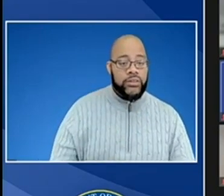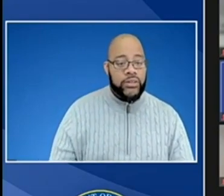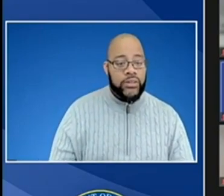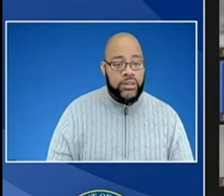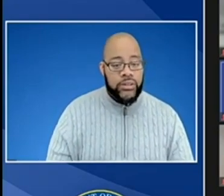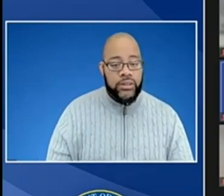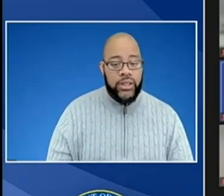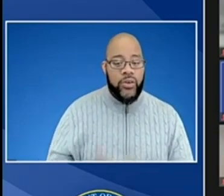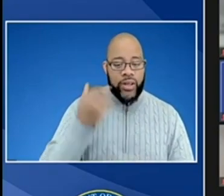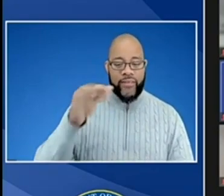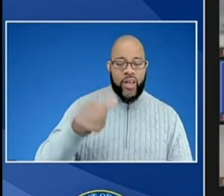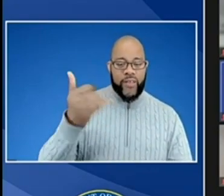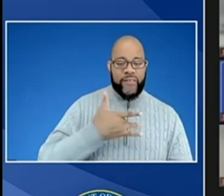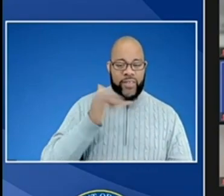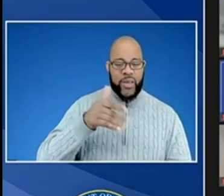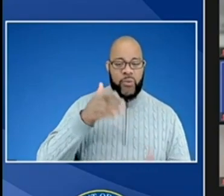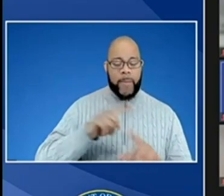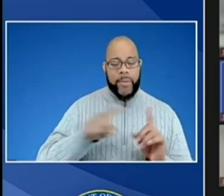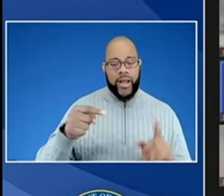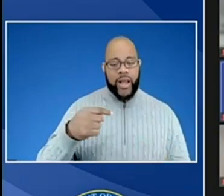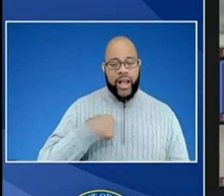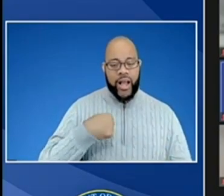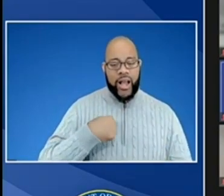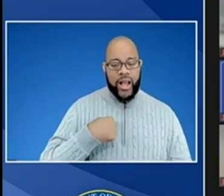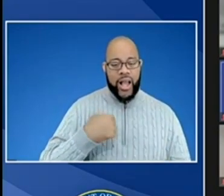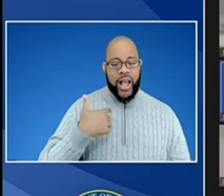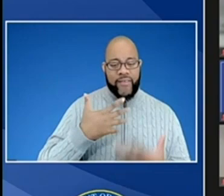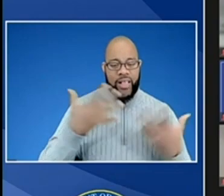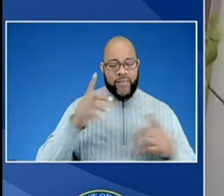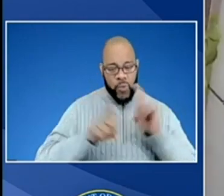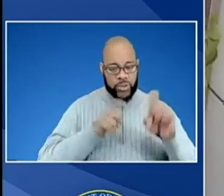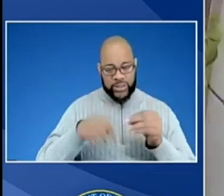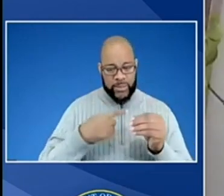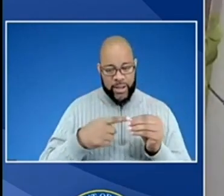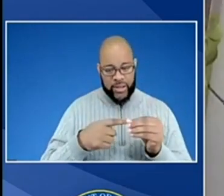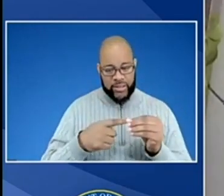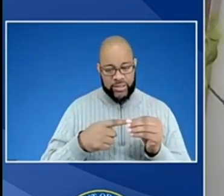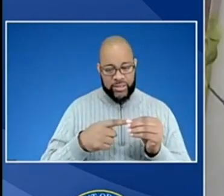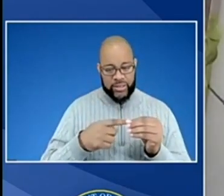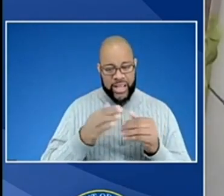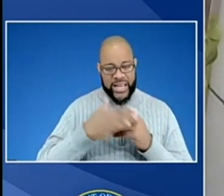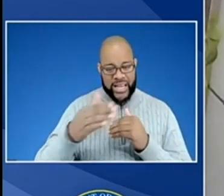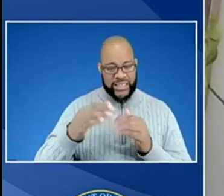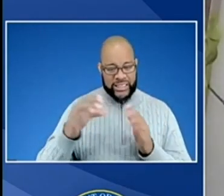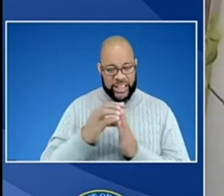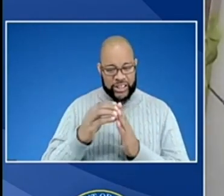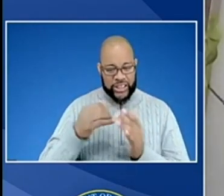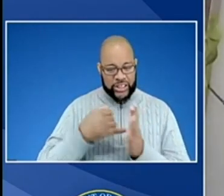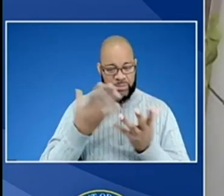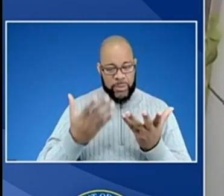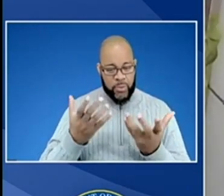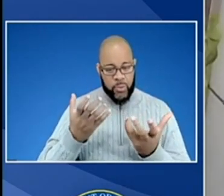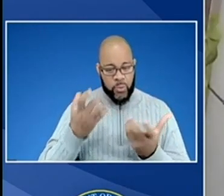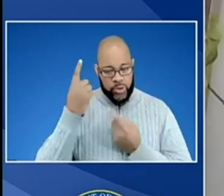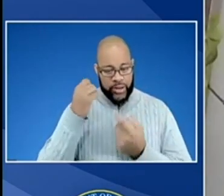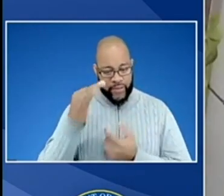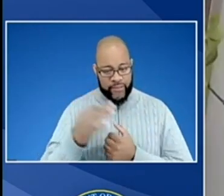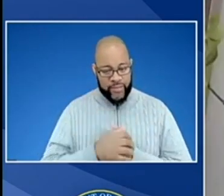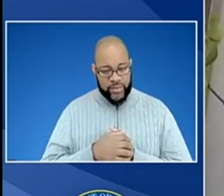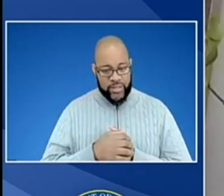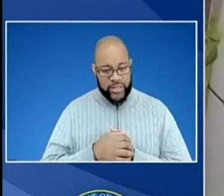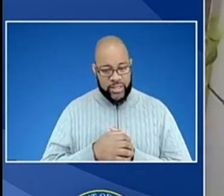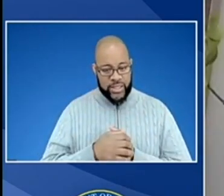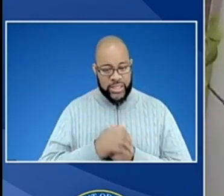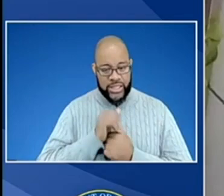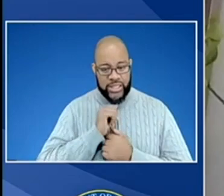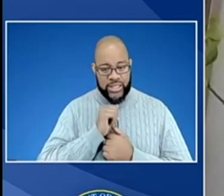I don't know if others feel this way, but I have a lot of questions about the next section, and I was just maybe wondering if you're not ready,